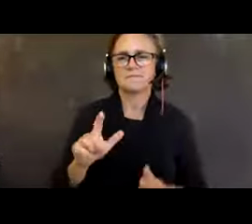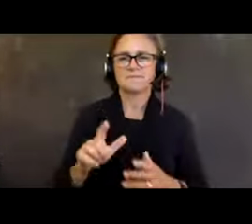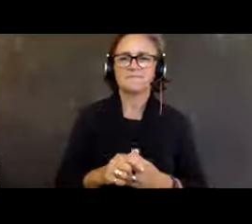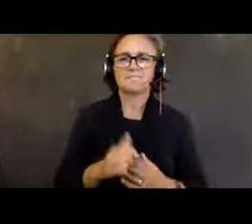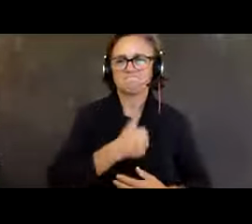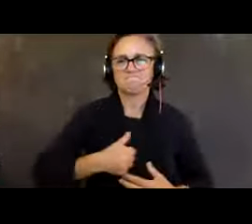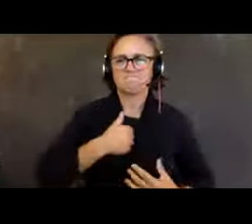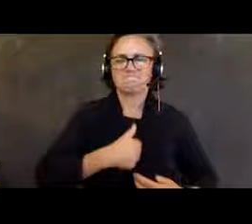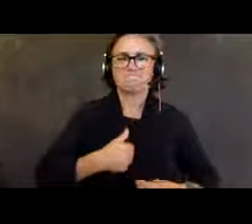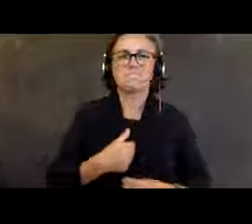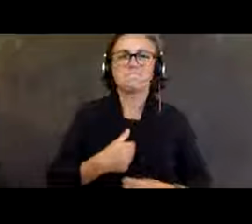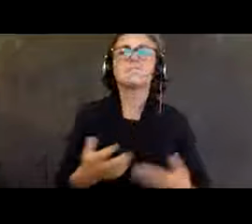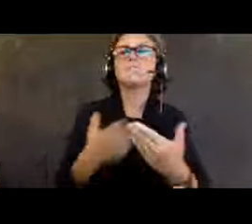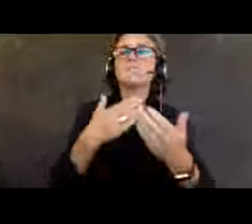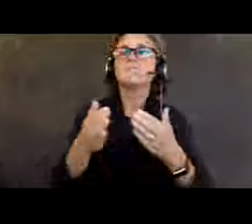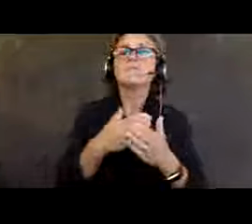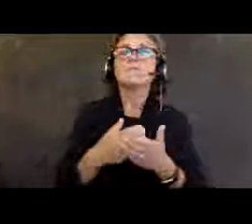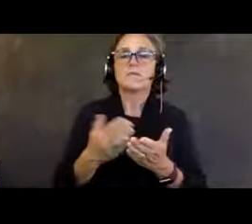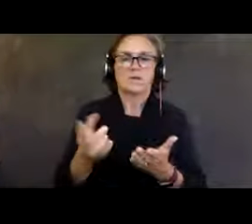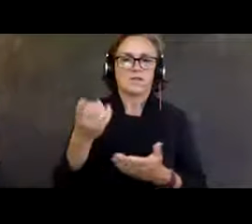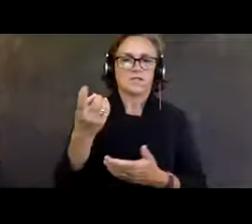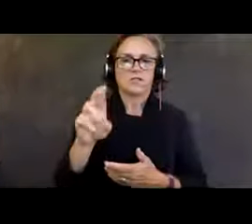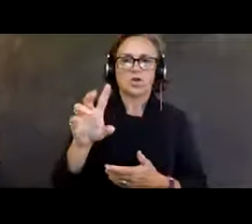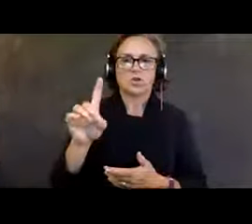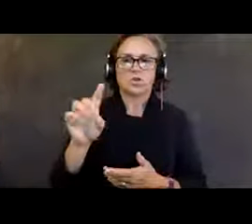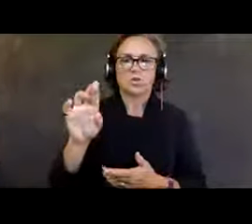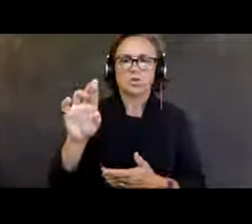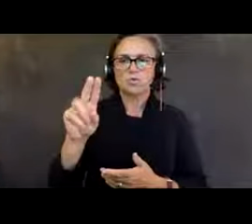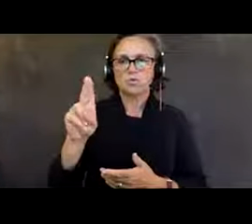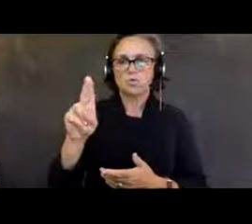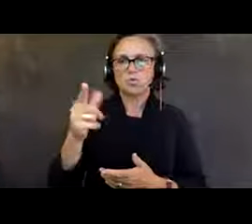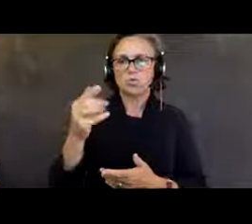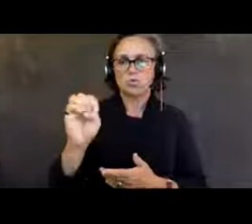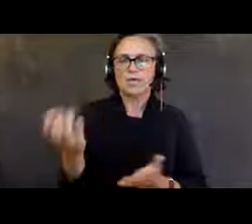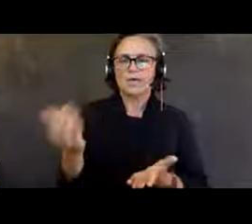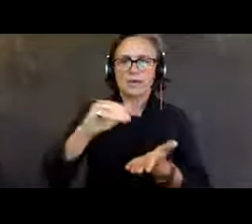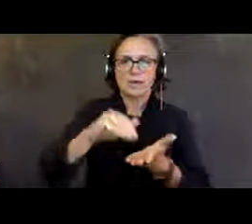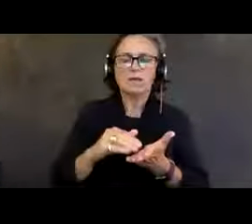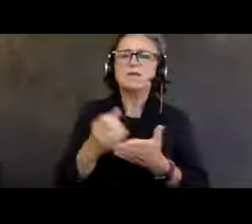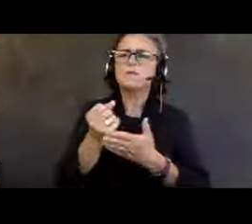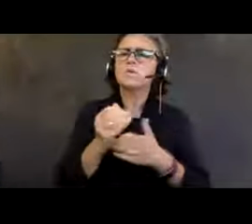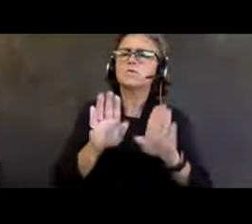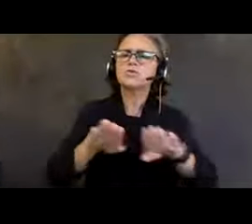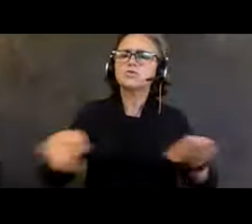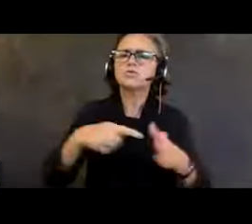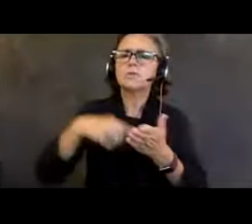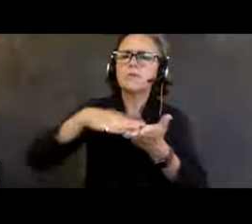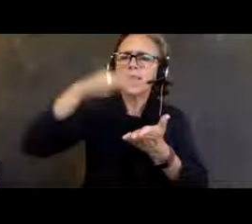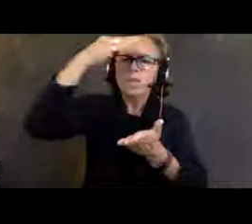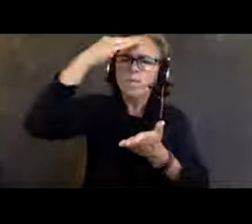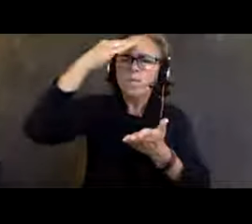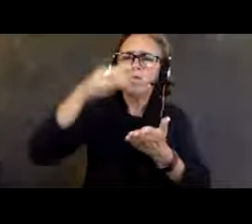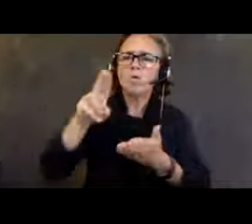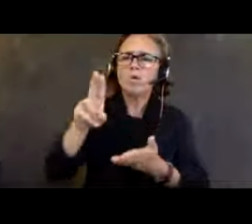So I wanted to talk a little bit about how children learn about racial bias and racism. So